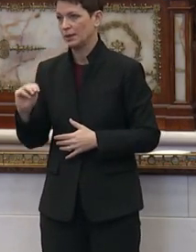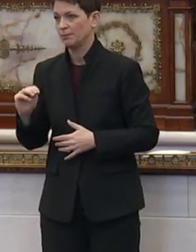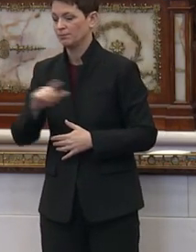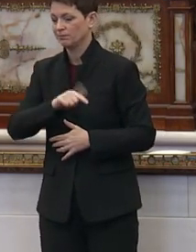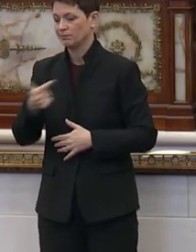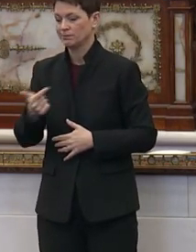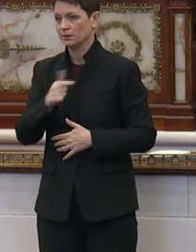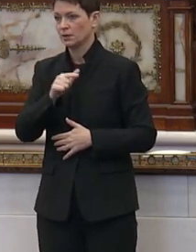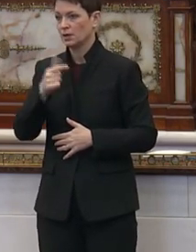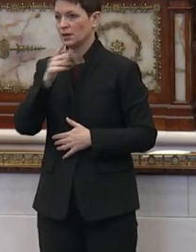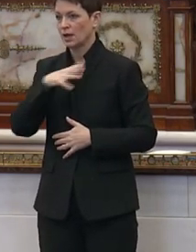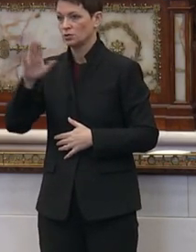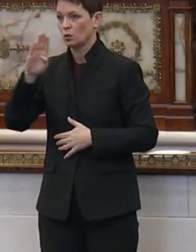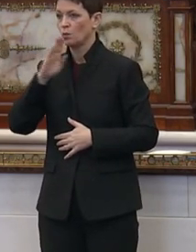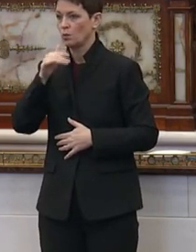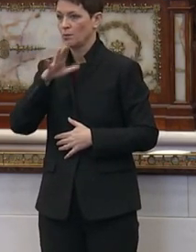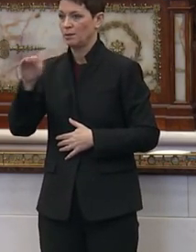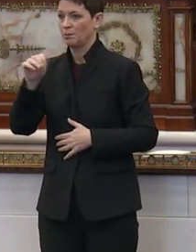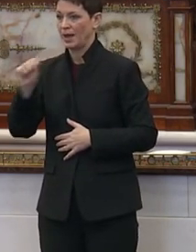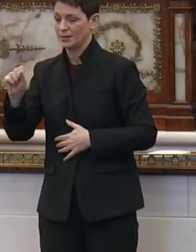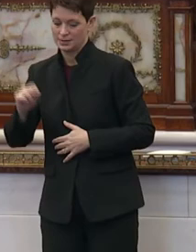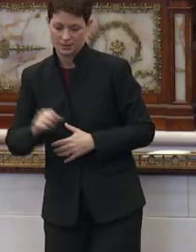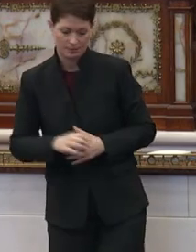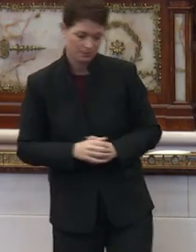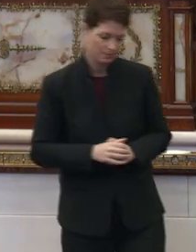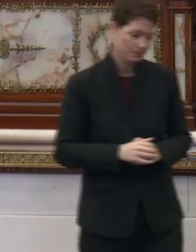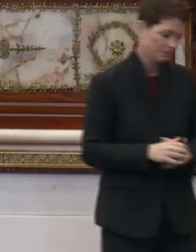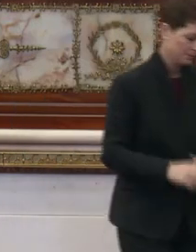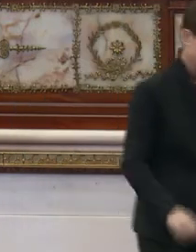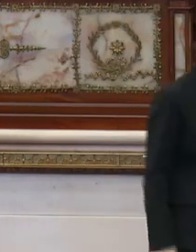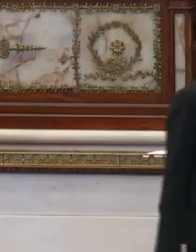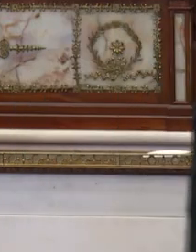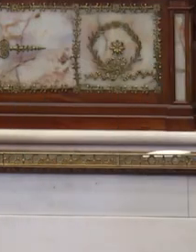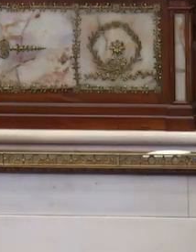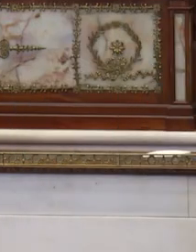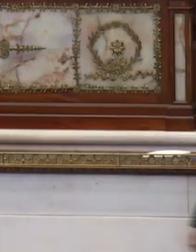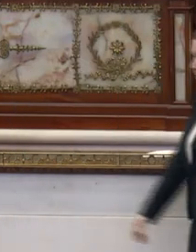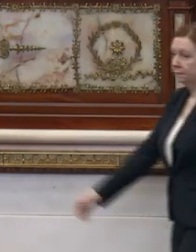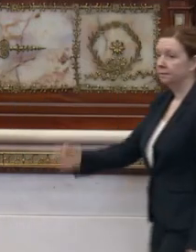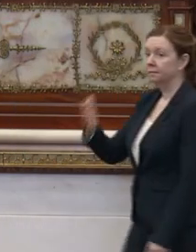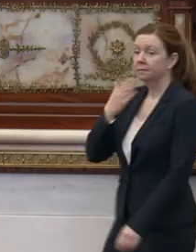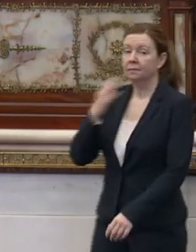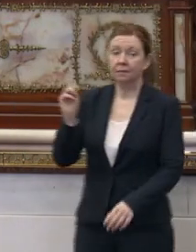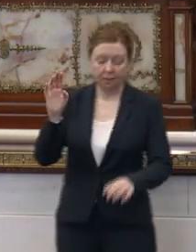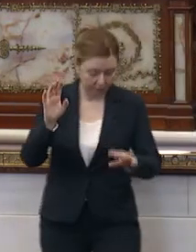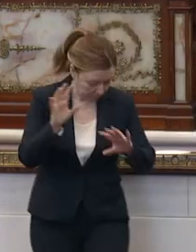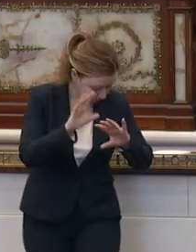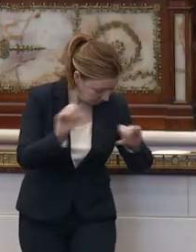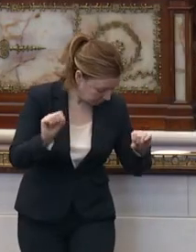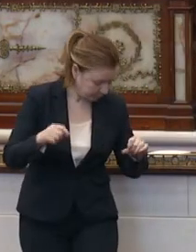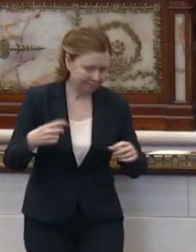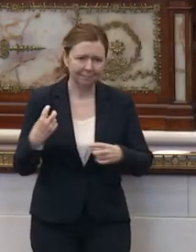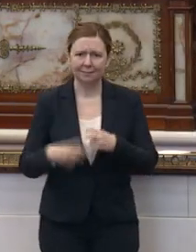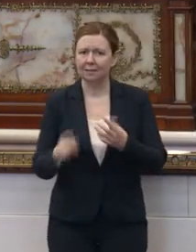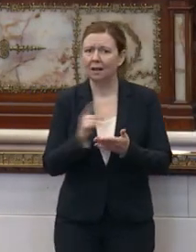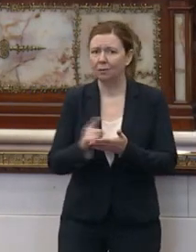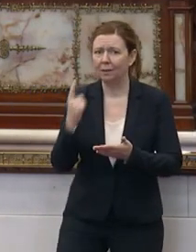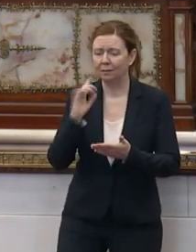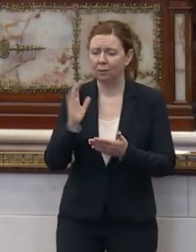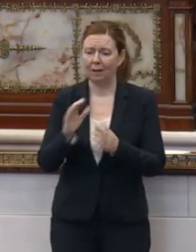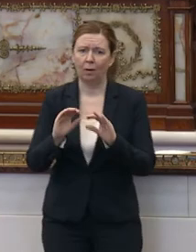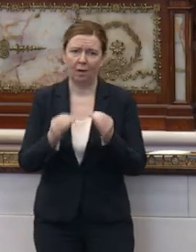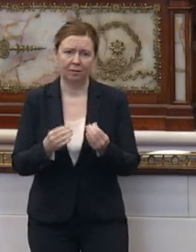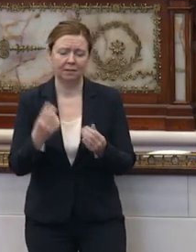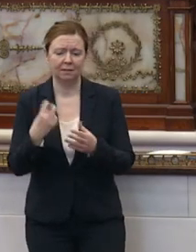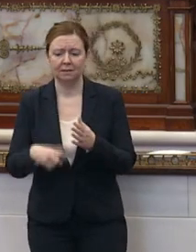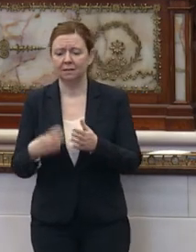Chair recognizes Councilwoman Bass. Well, thank you, Mr. President. You know, this has been a tough week. It's been a tough week for our office.